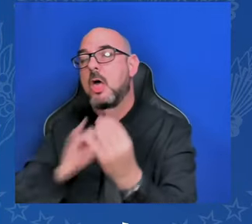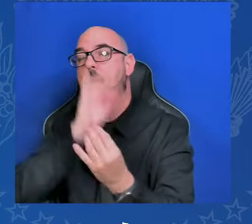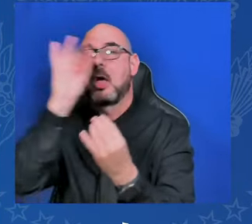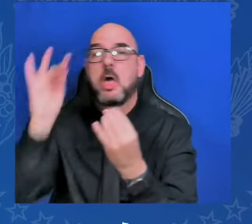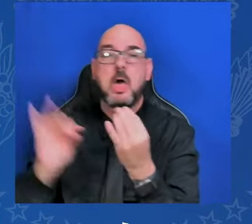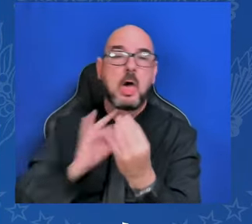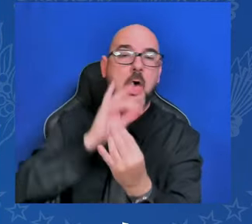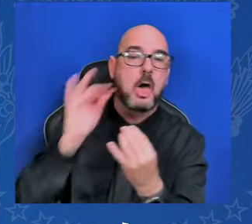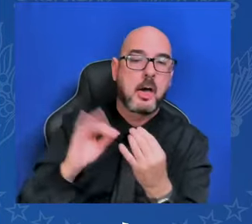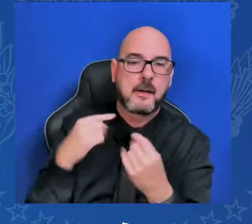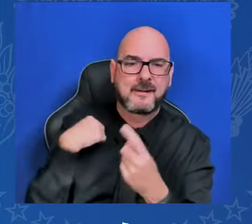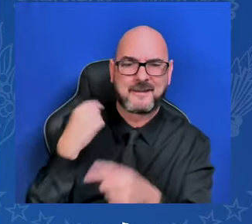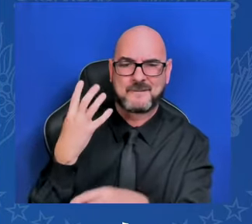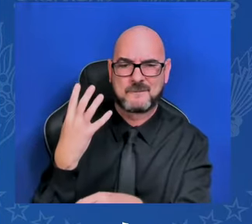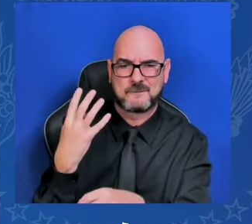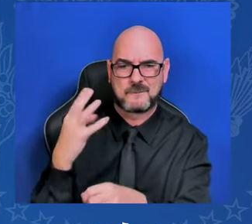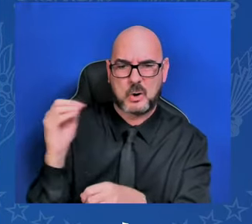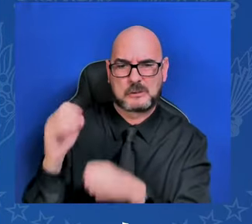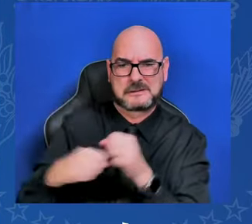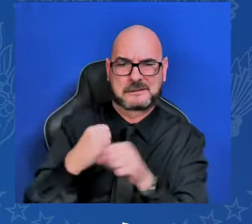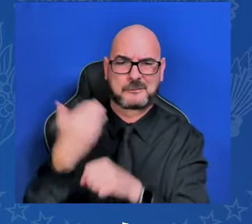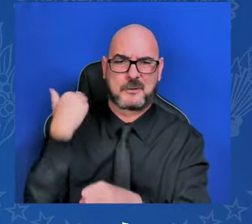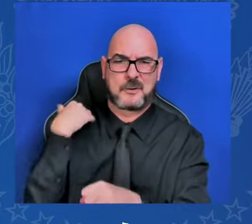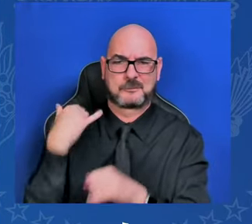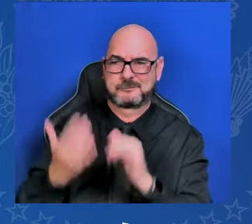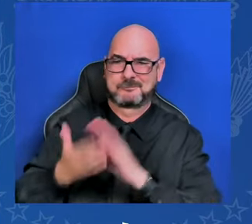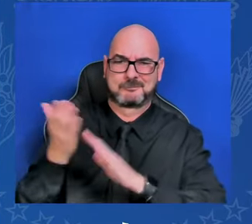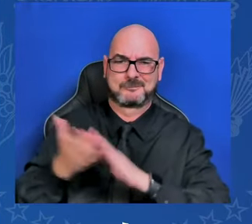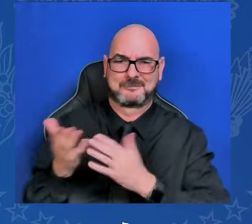40 years when I became a United States senator when I was a kid.